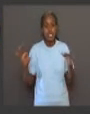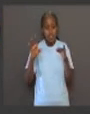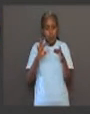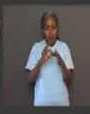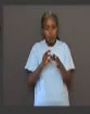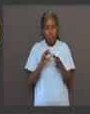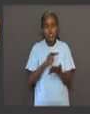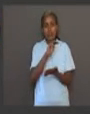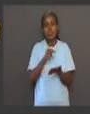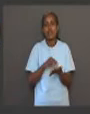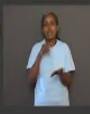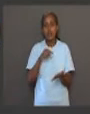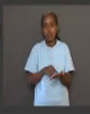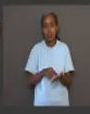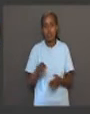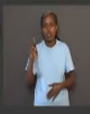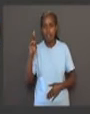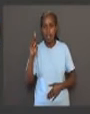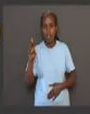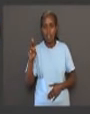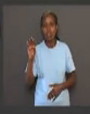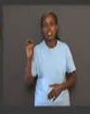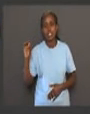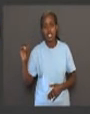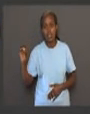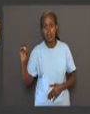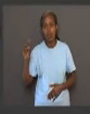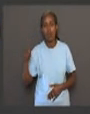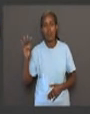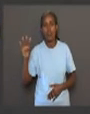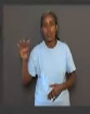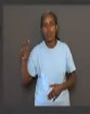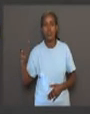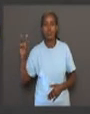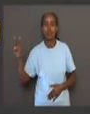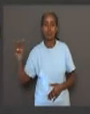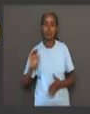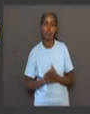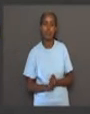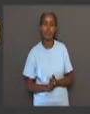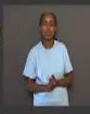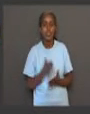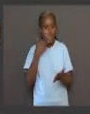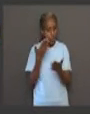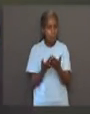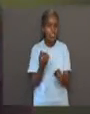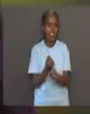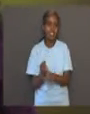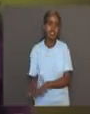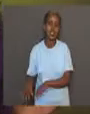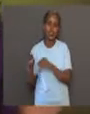coordinates of the midpoint are 0, 4, 2. Well done,